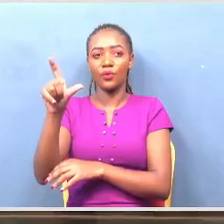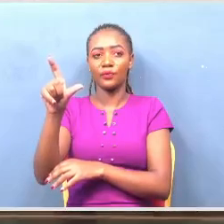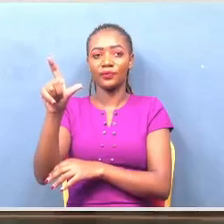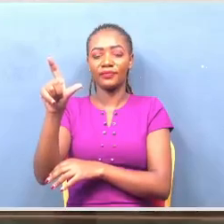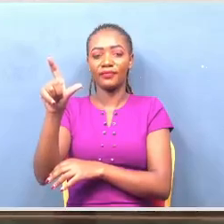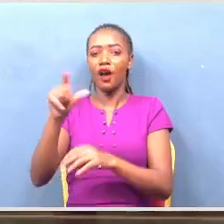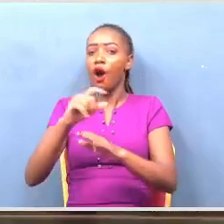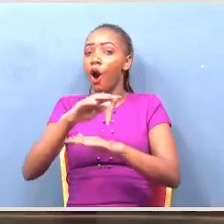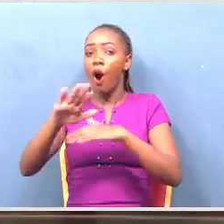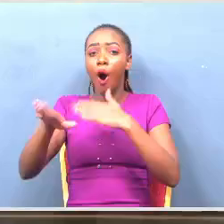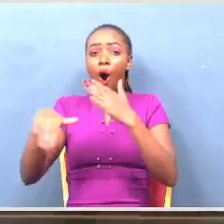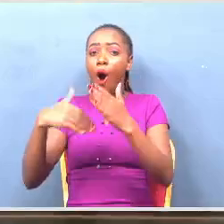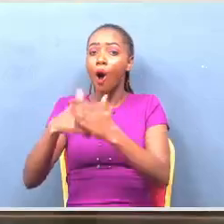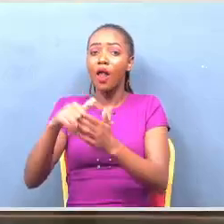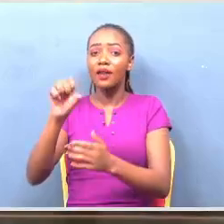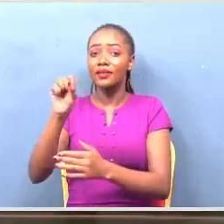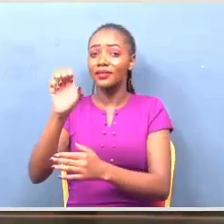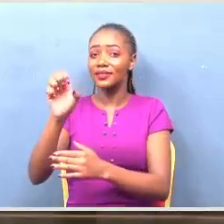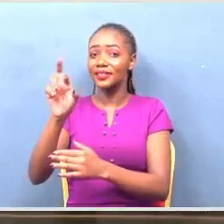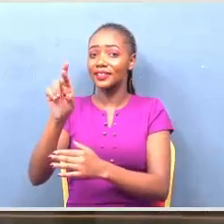all the servers were open.